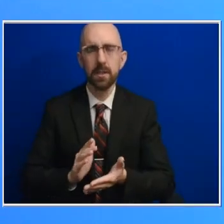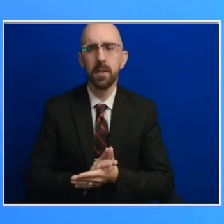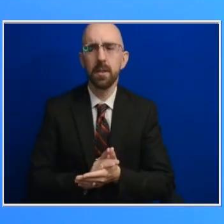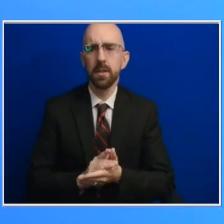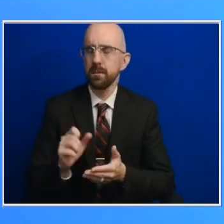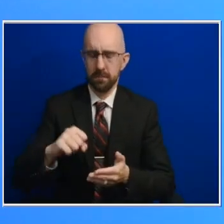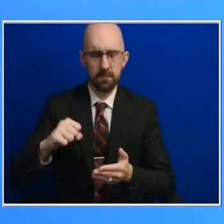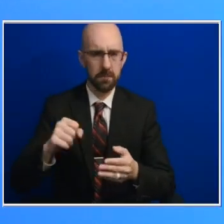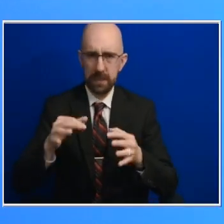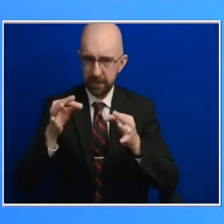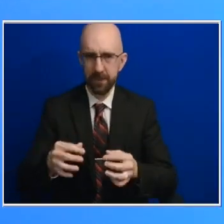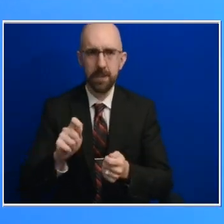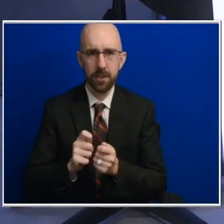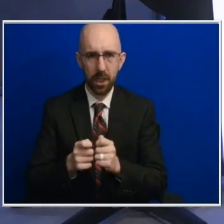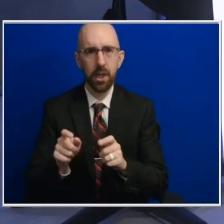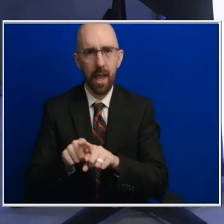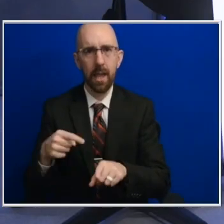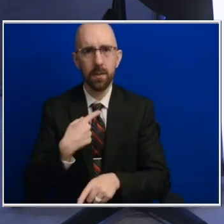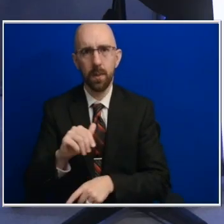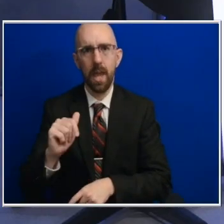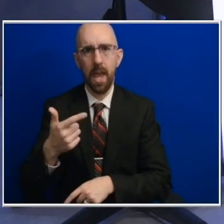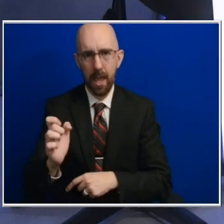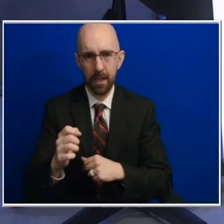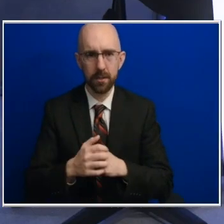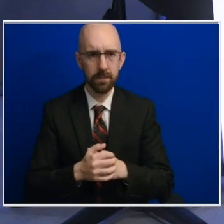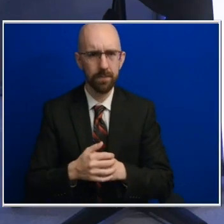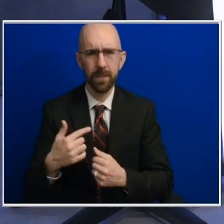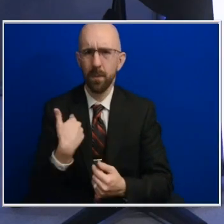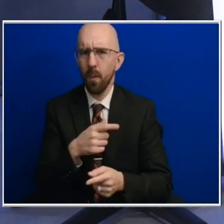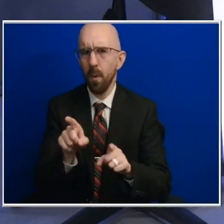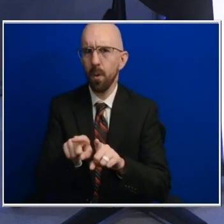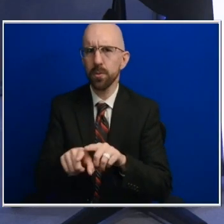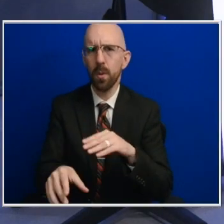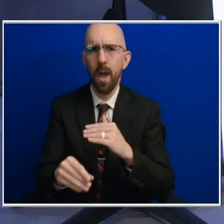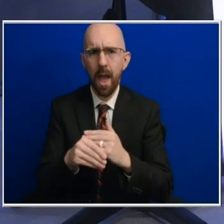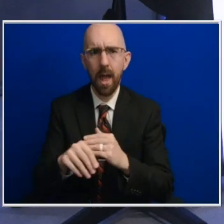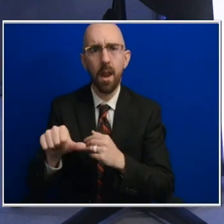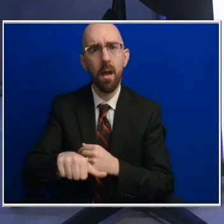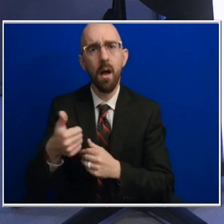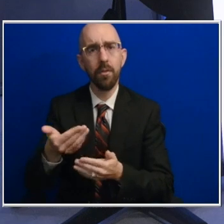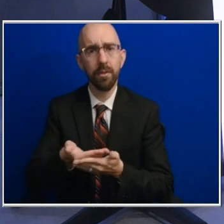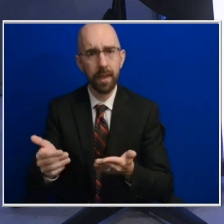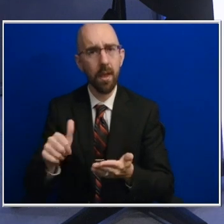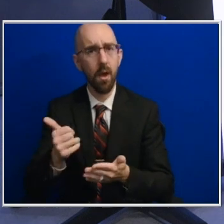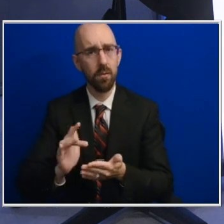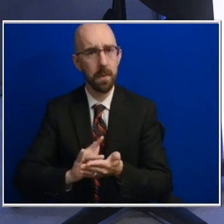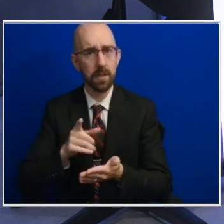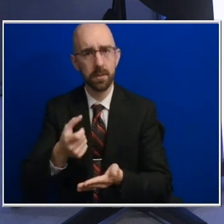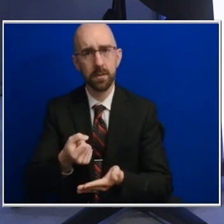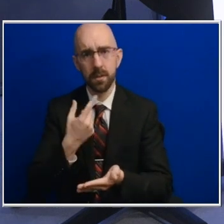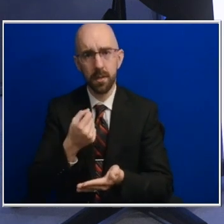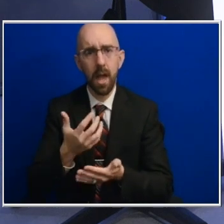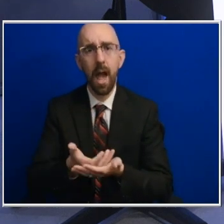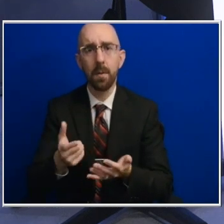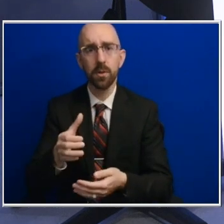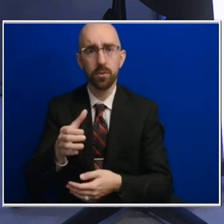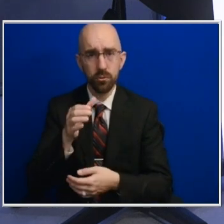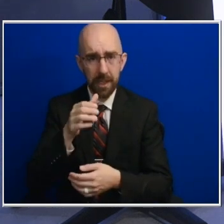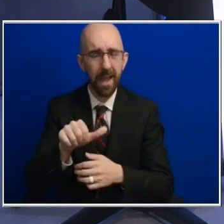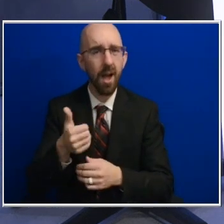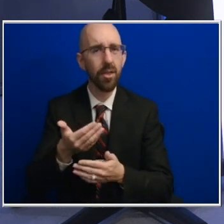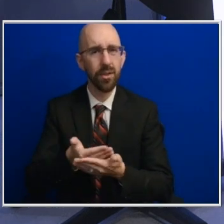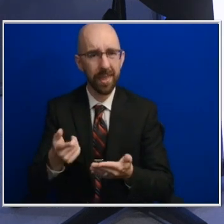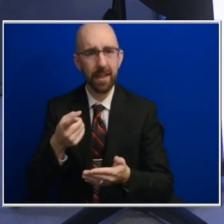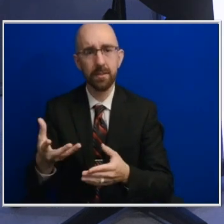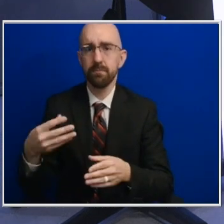changes as we age. And can we just also add the other things, other medicines you take, or how much you drink, or other things you're having in your diet